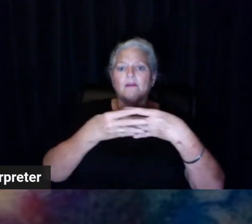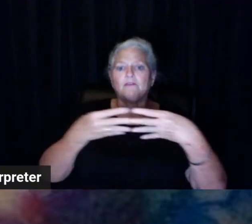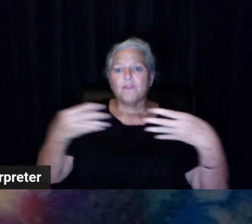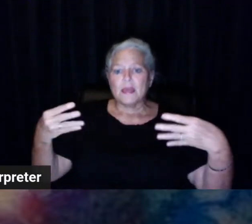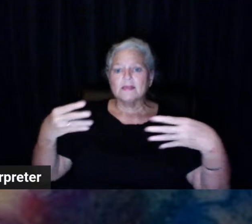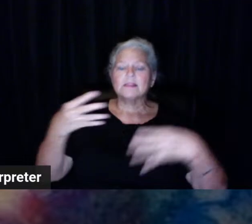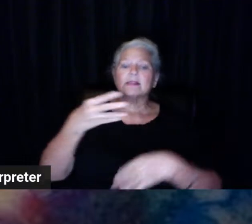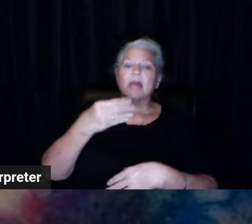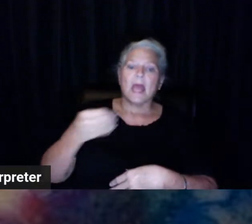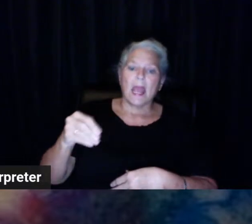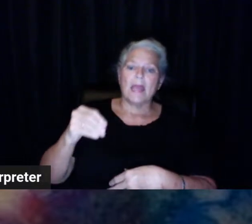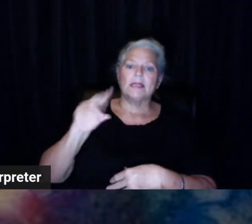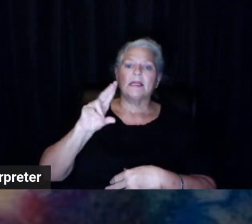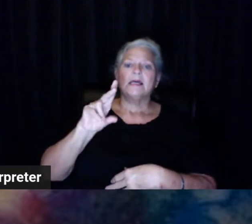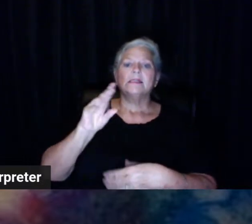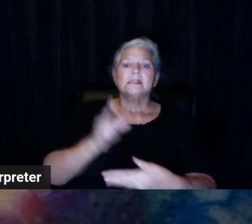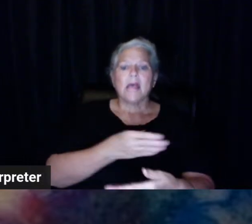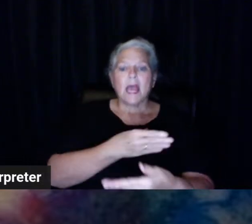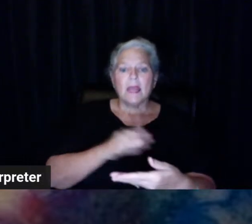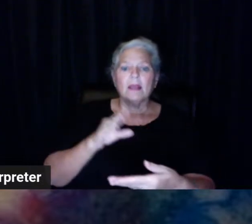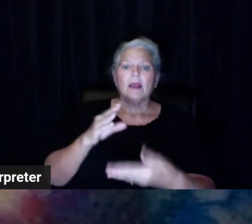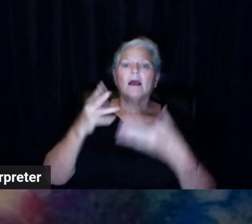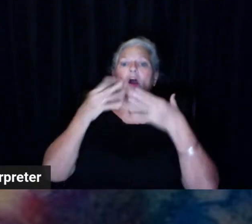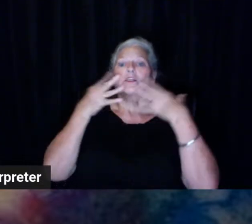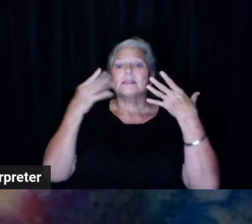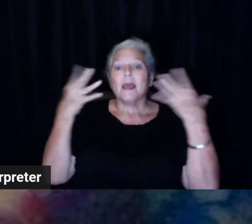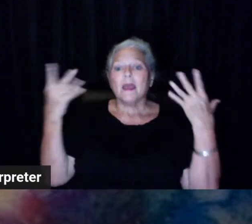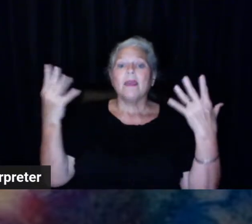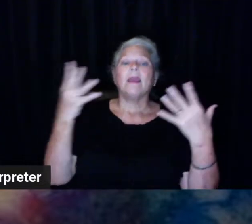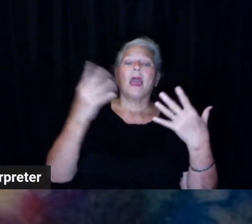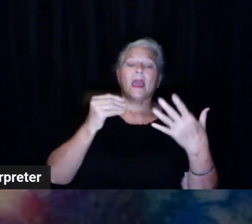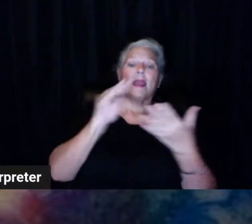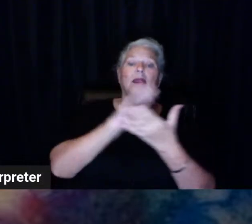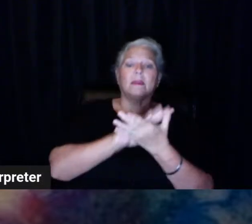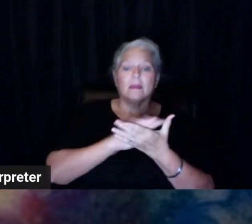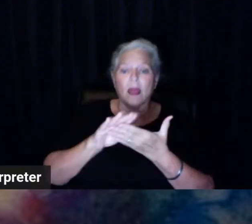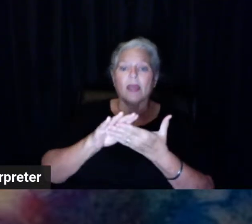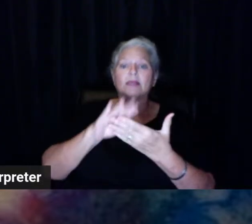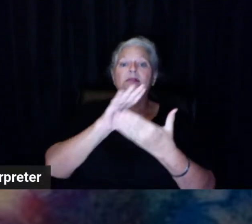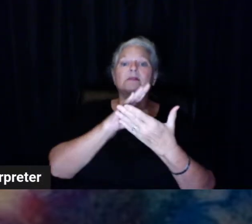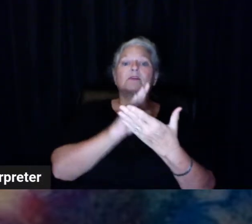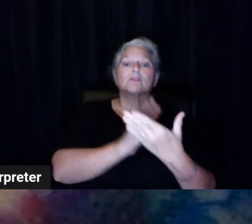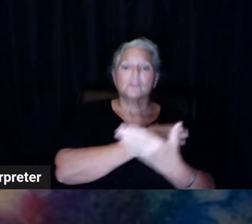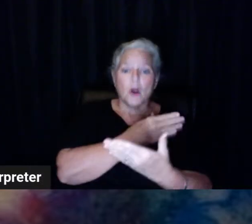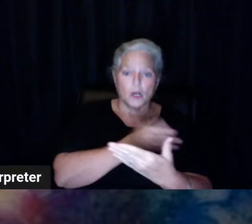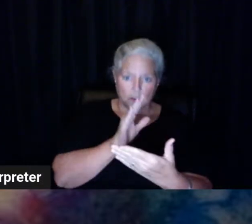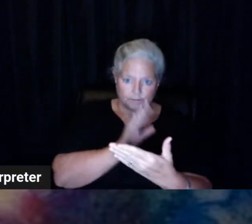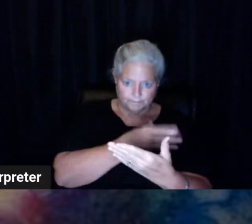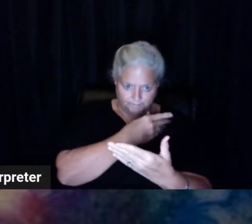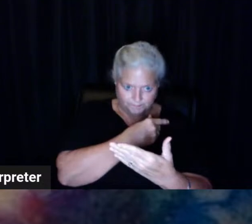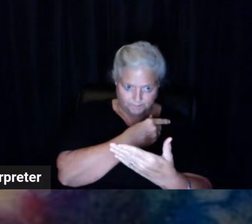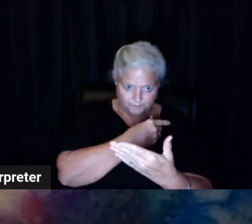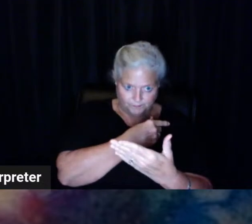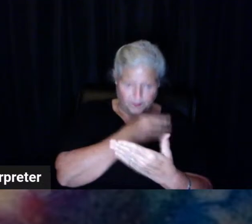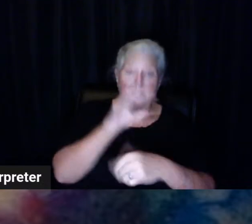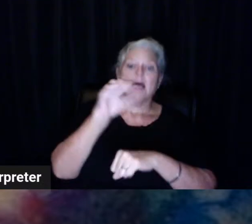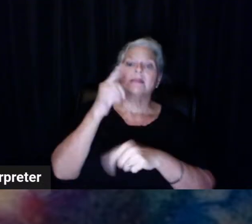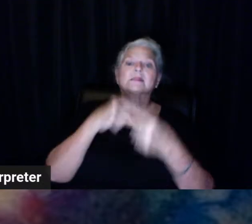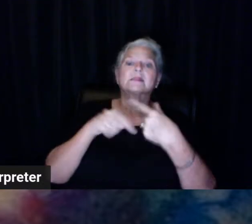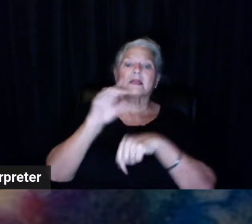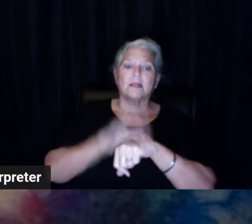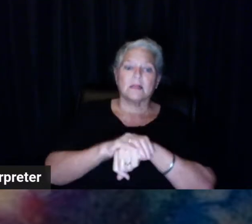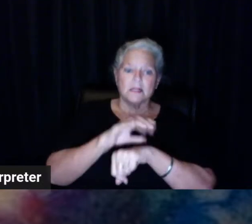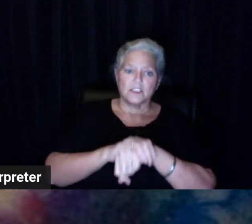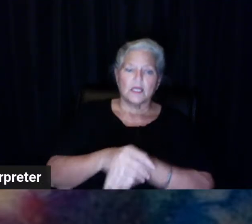the fence and sang a nice song.